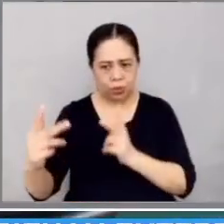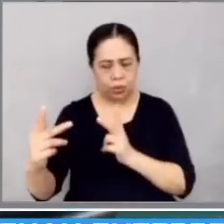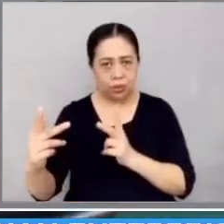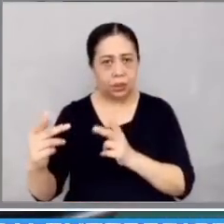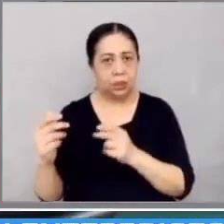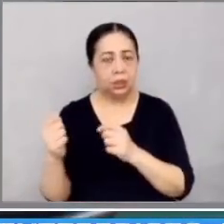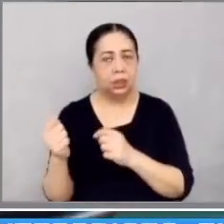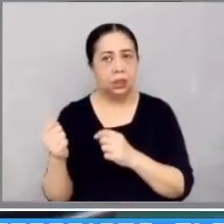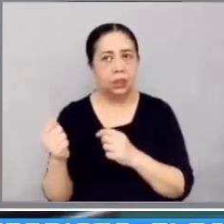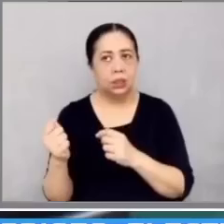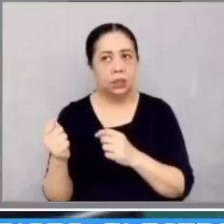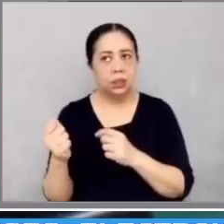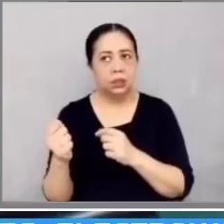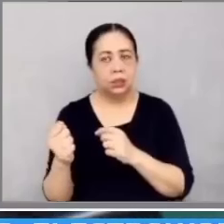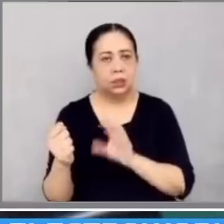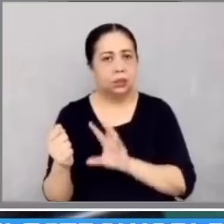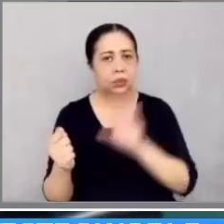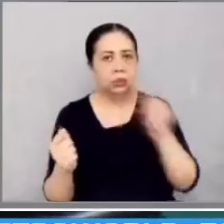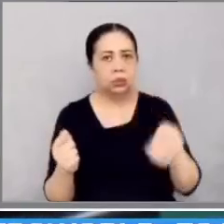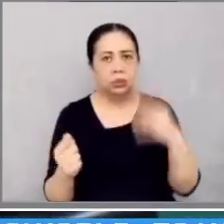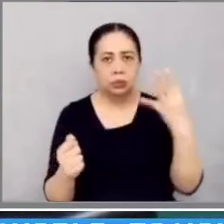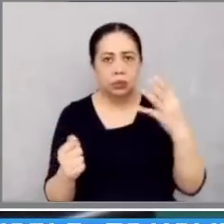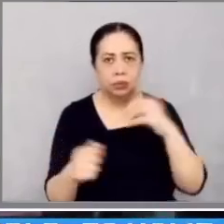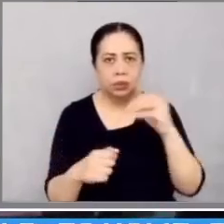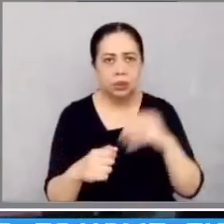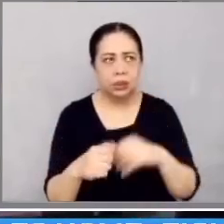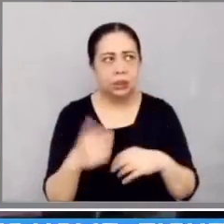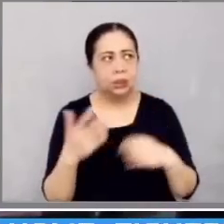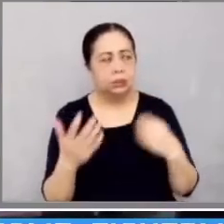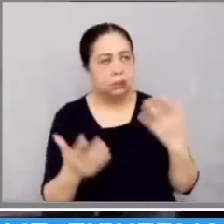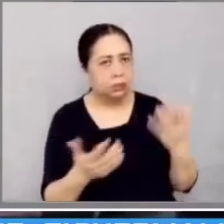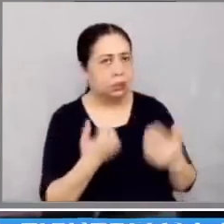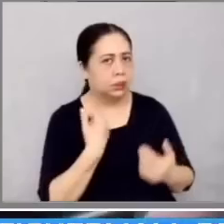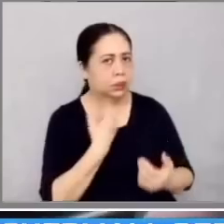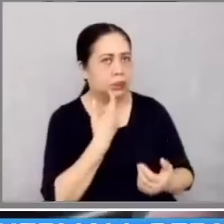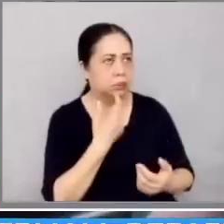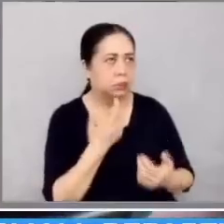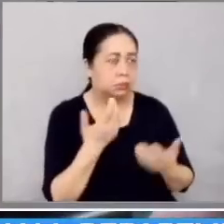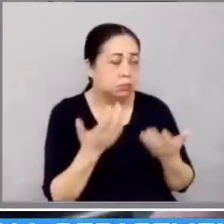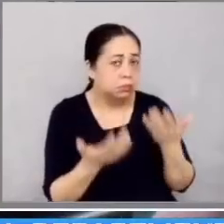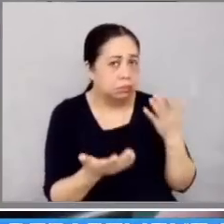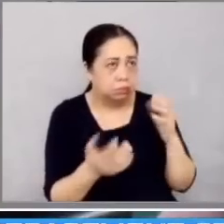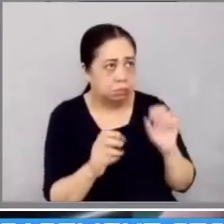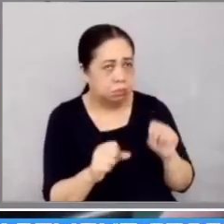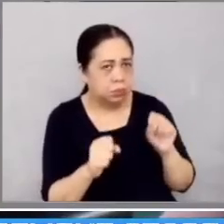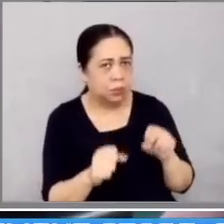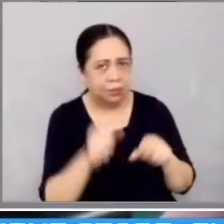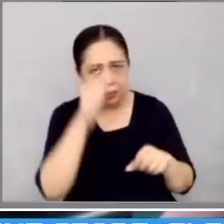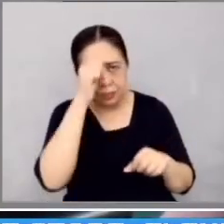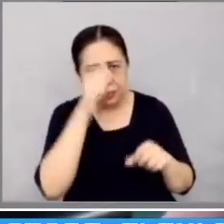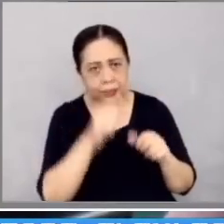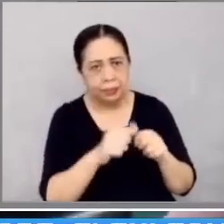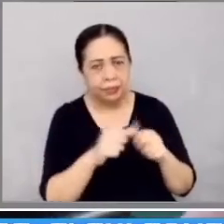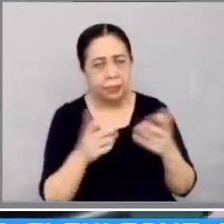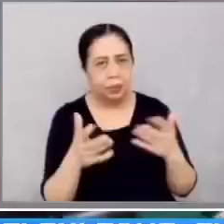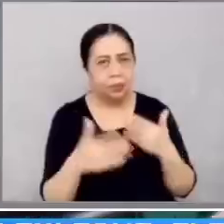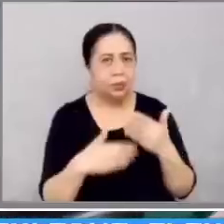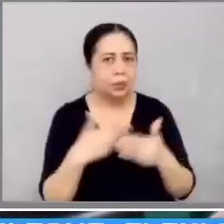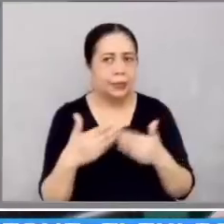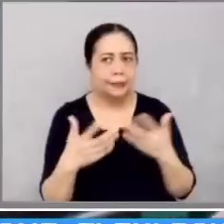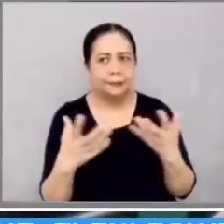the 40%. Theoretically, like I said, can be possible. We have to remember that if it is going to be a,